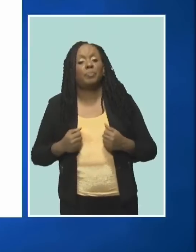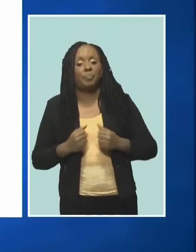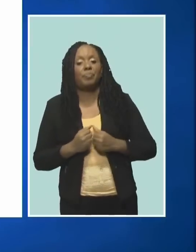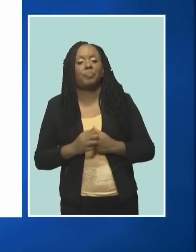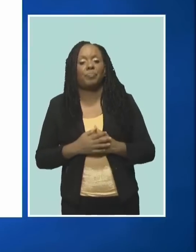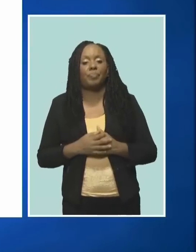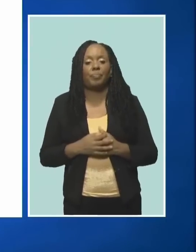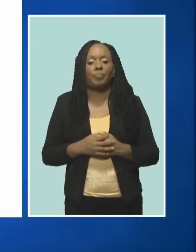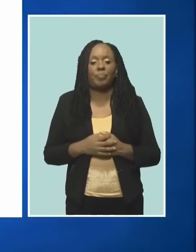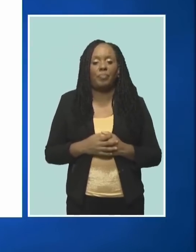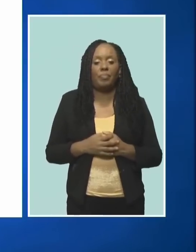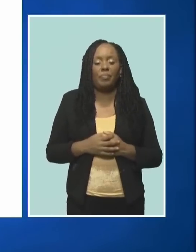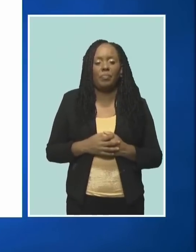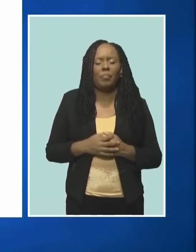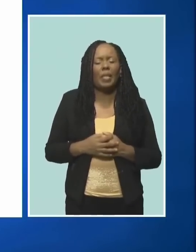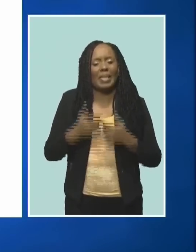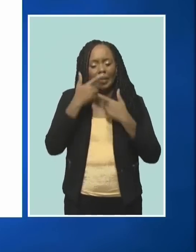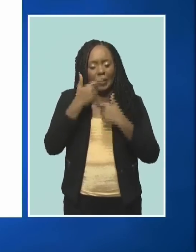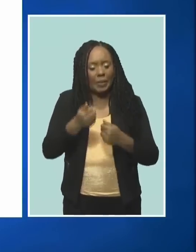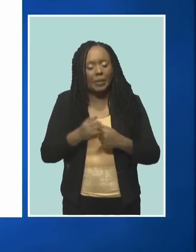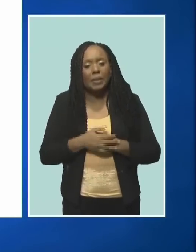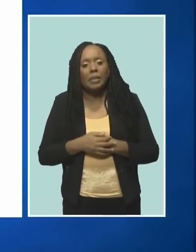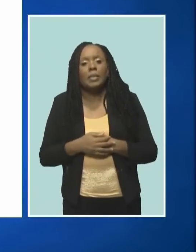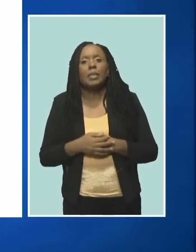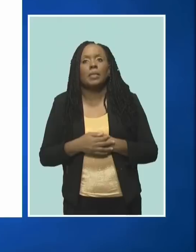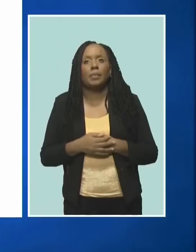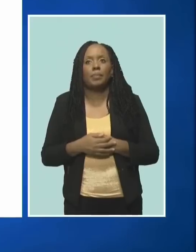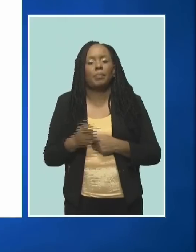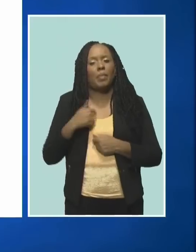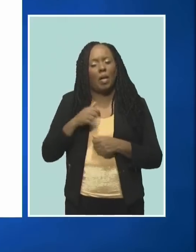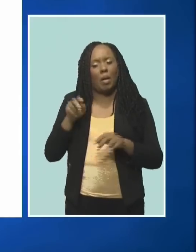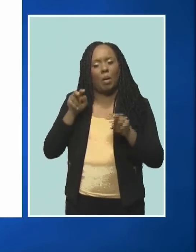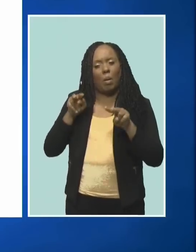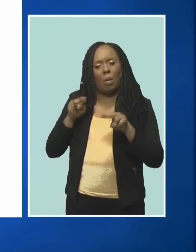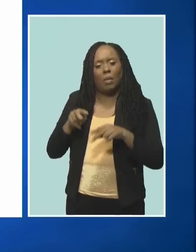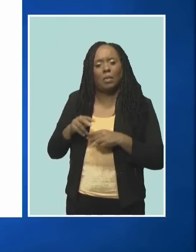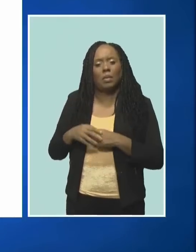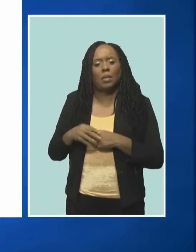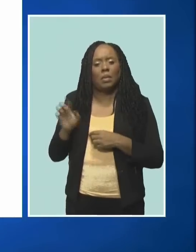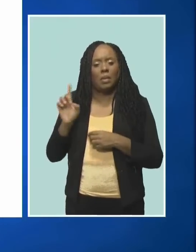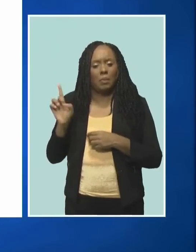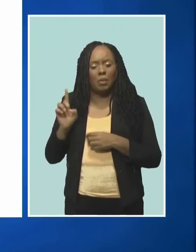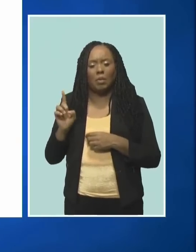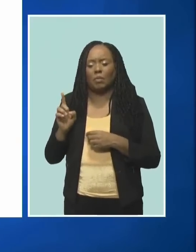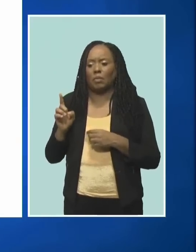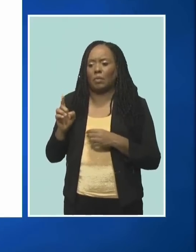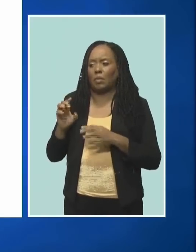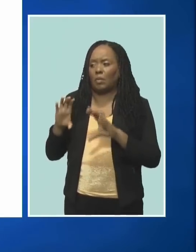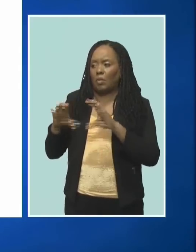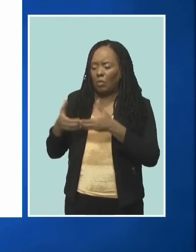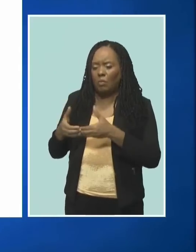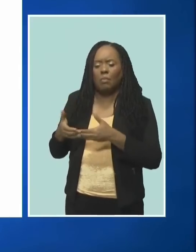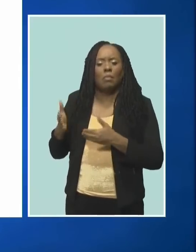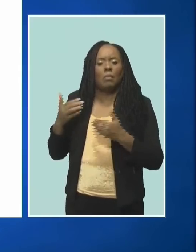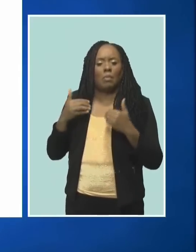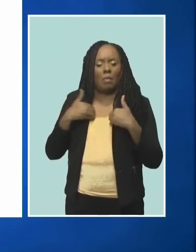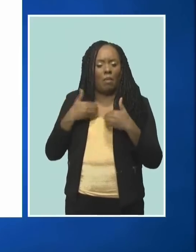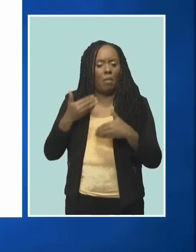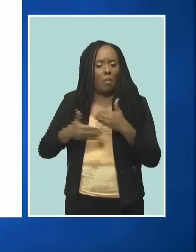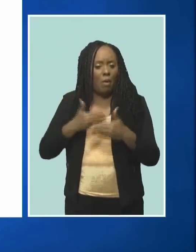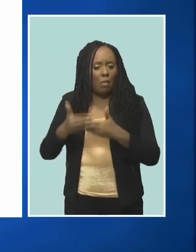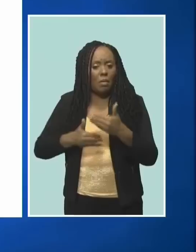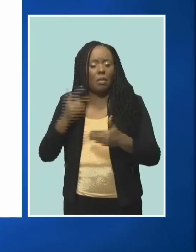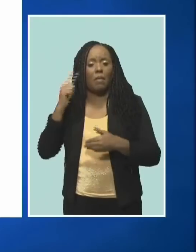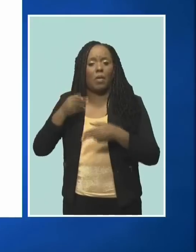Yeah, I mean, the interesting thing, we watch the Democratic Party with interest because they have a fairly distinct process for